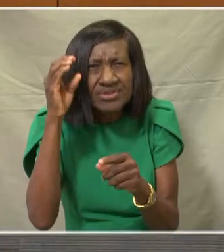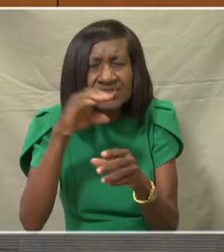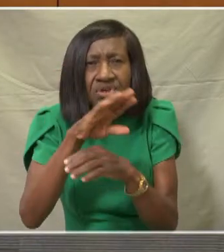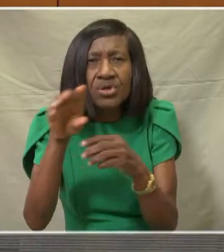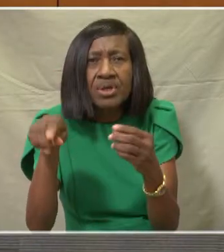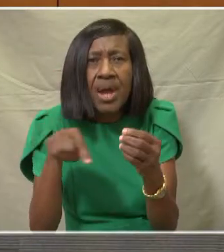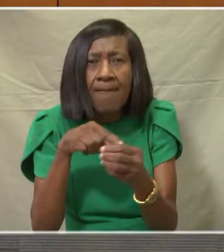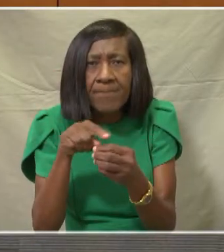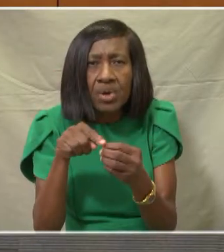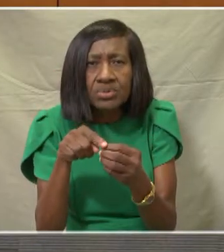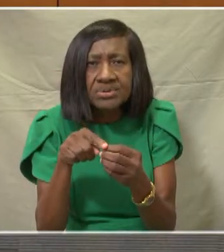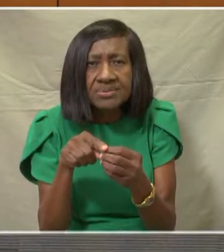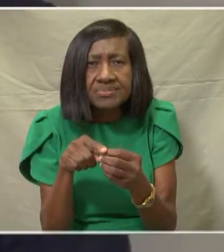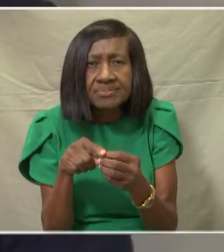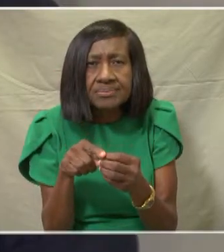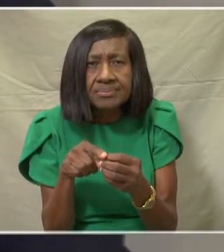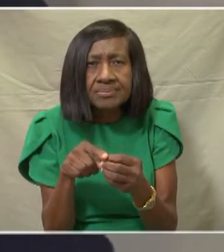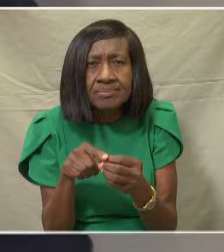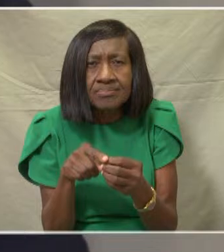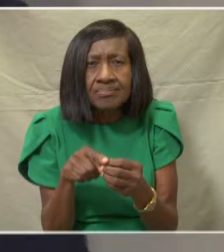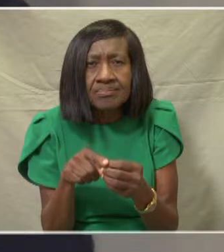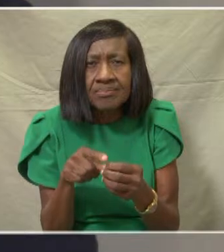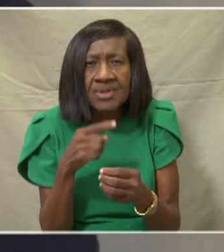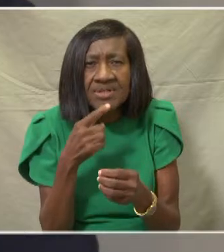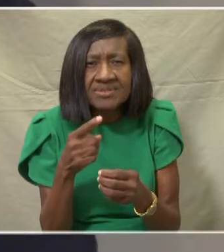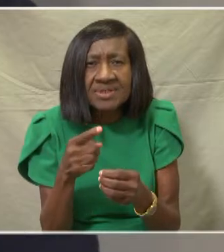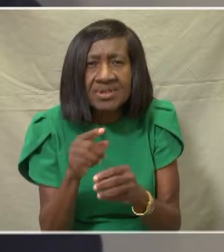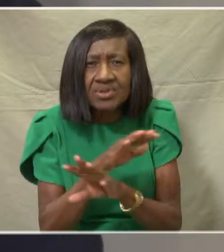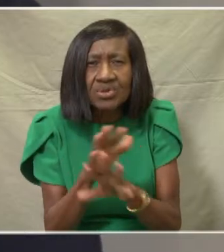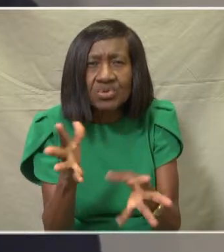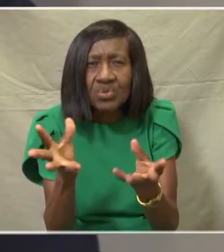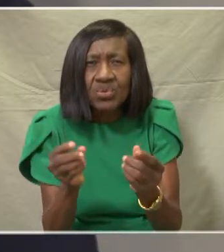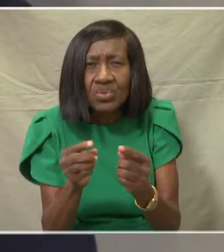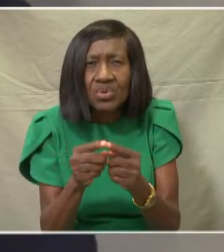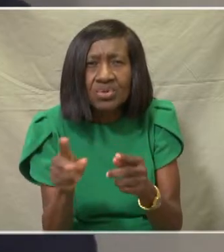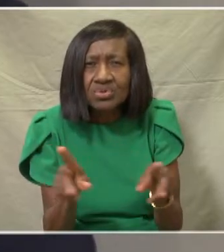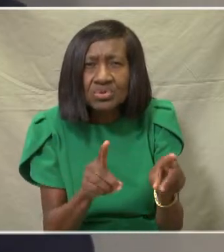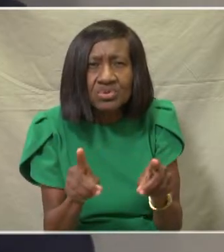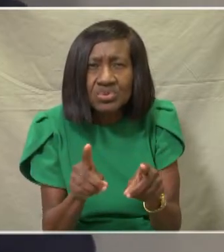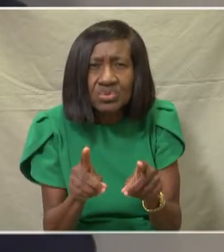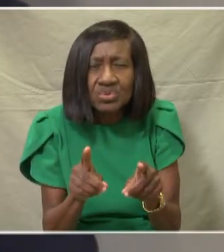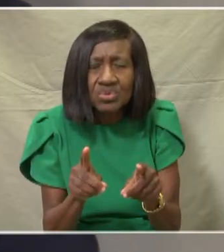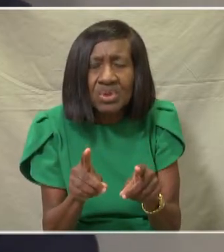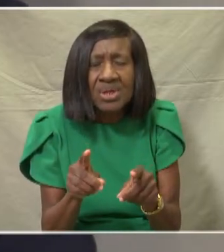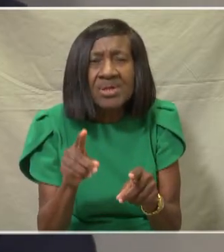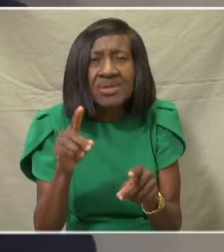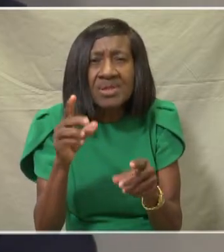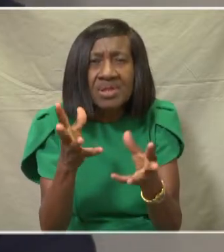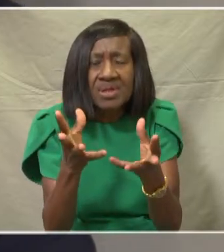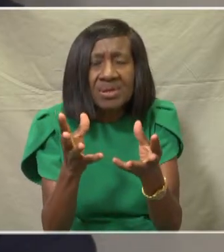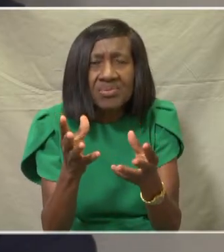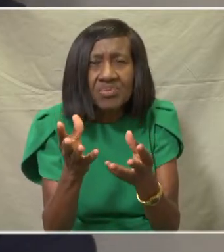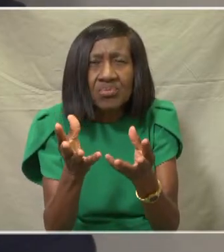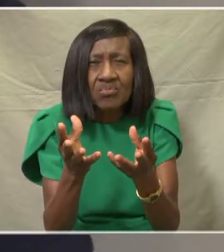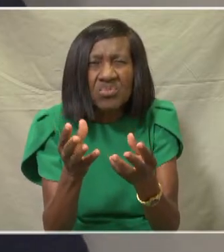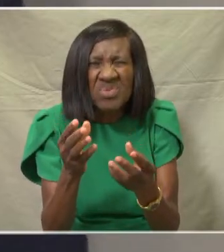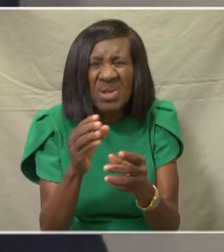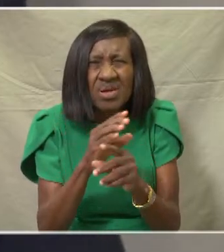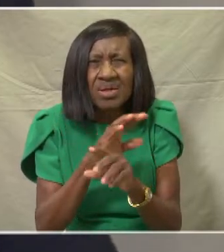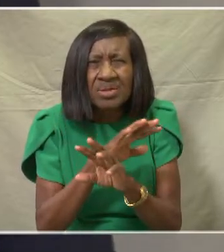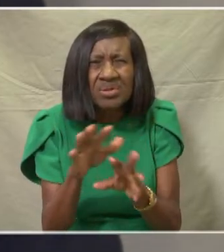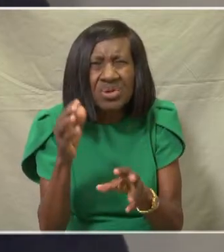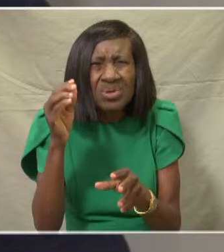As I say, what you don't want to do when you observe an election is come with preconceived ideas. Remind you that we have